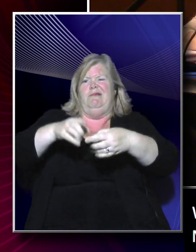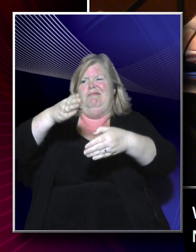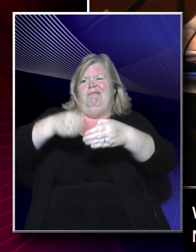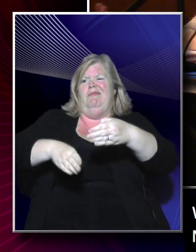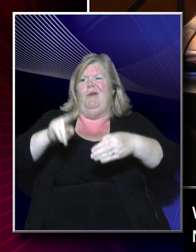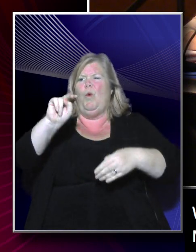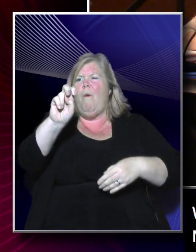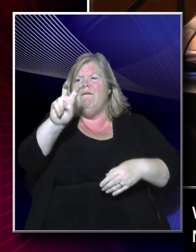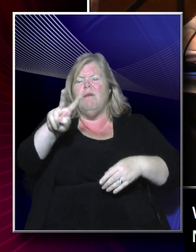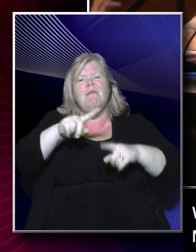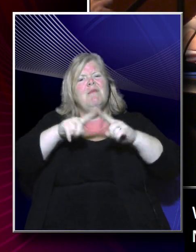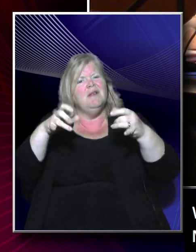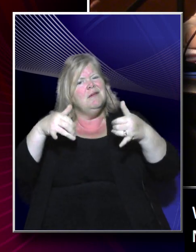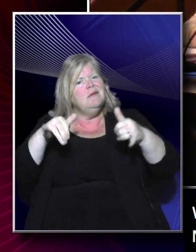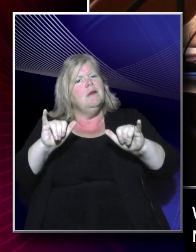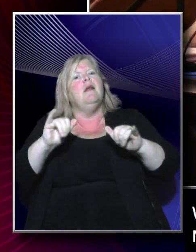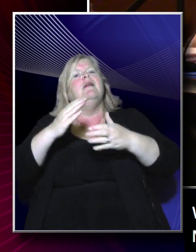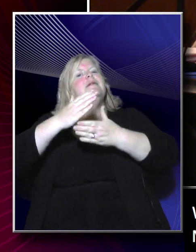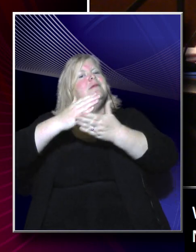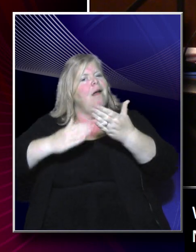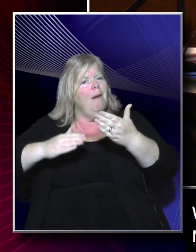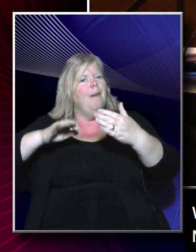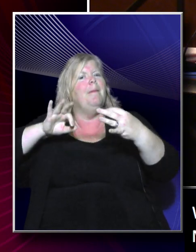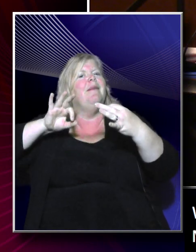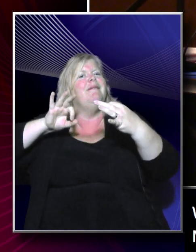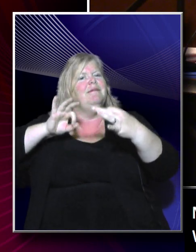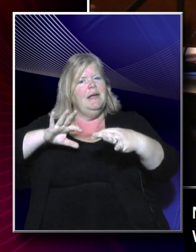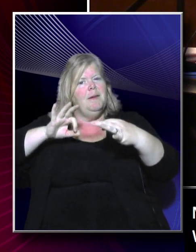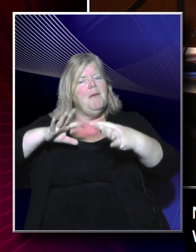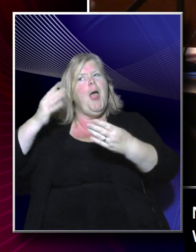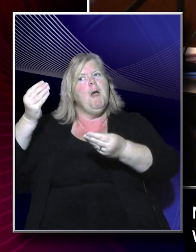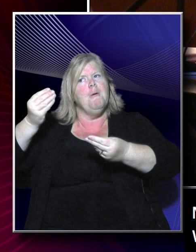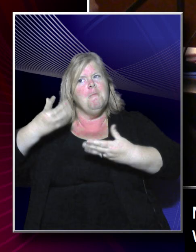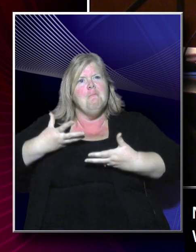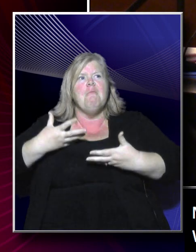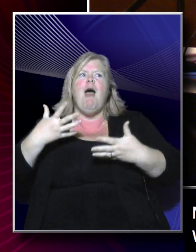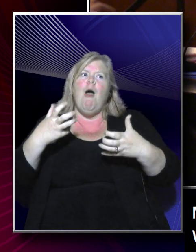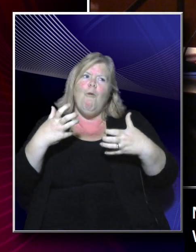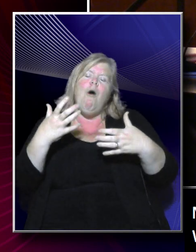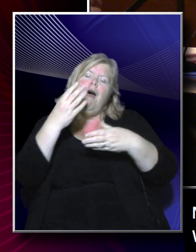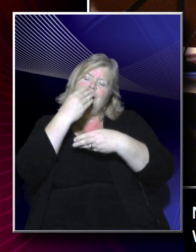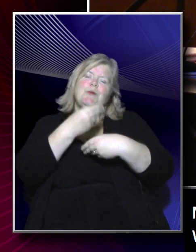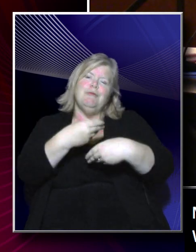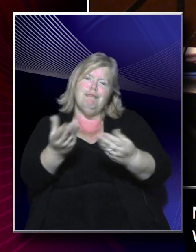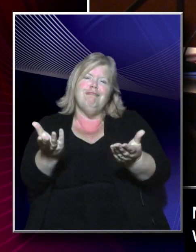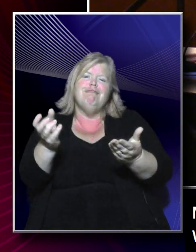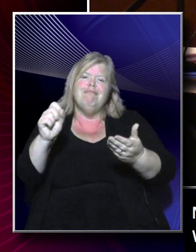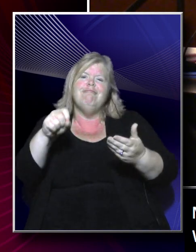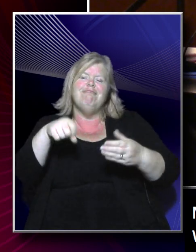some feedback that they shared with us that I do want to share with you.